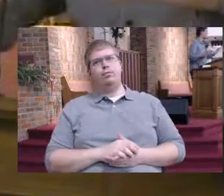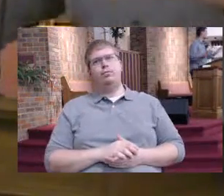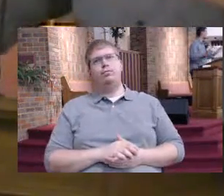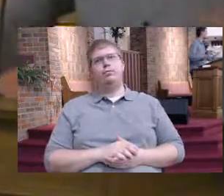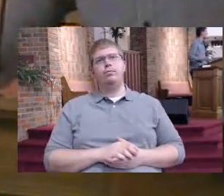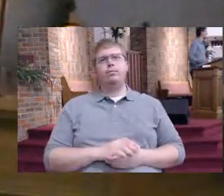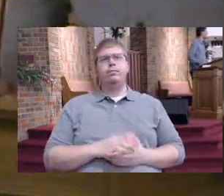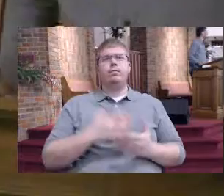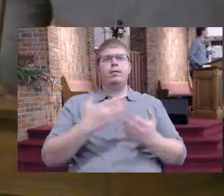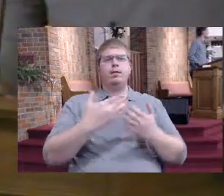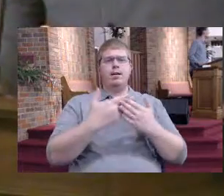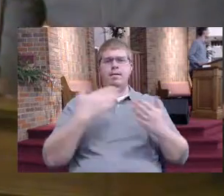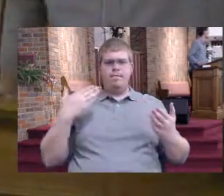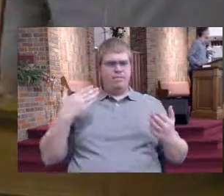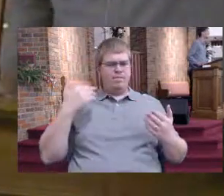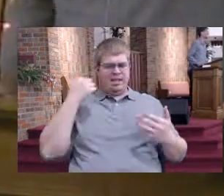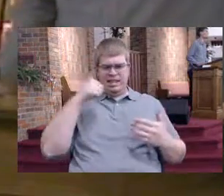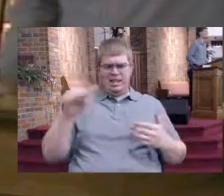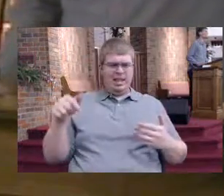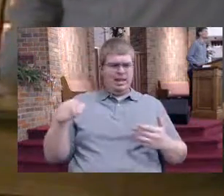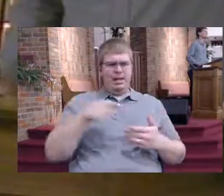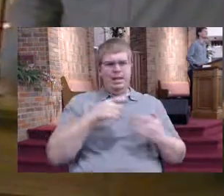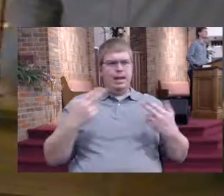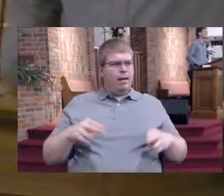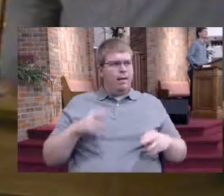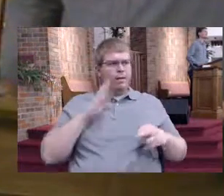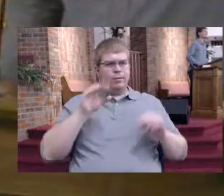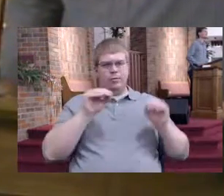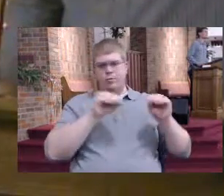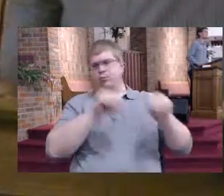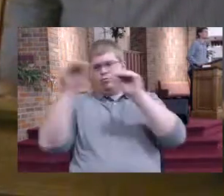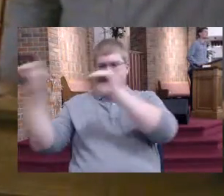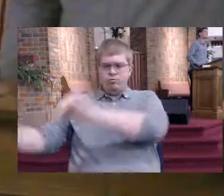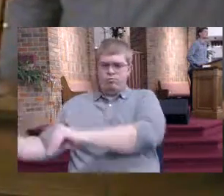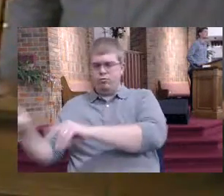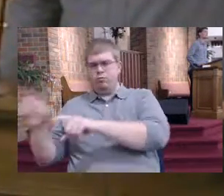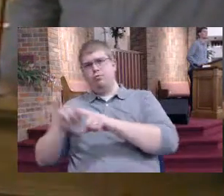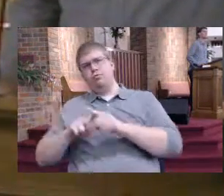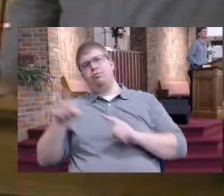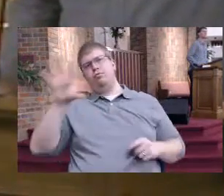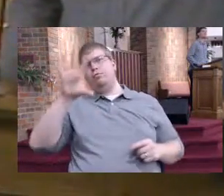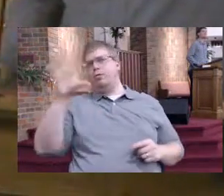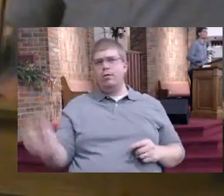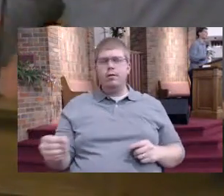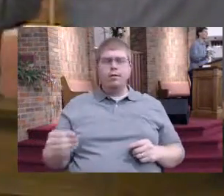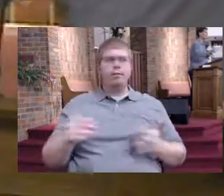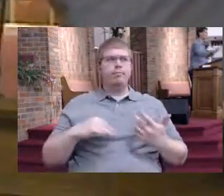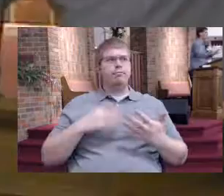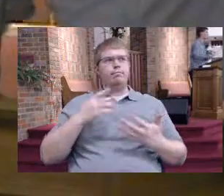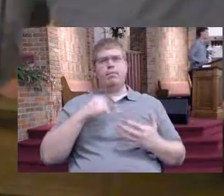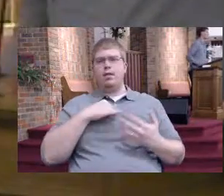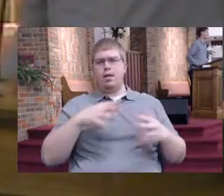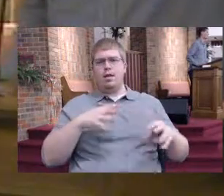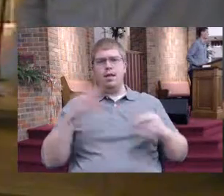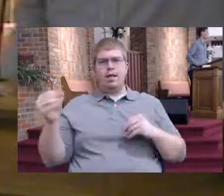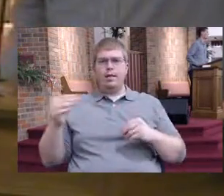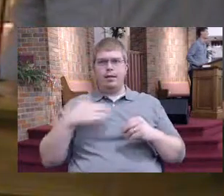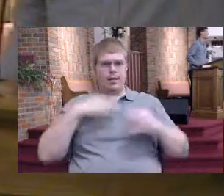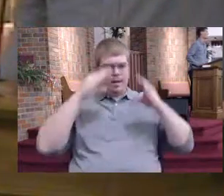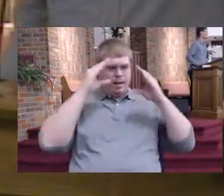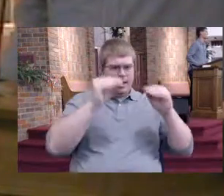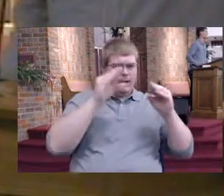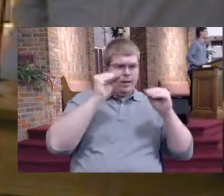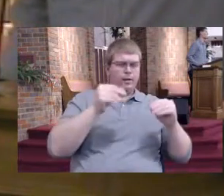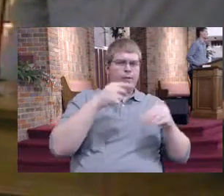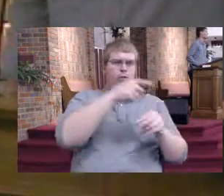Before any of this happened, before any of the moving to Tabora, to Tanzania, before leaving my teaching job at Rochester